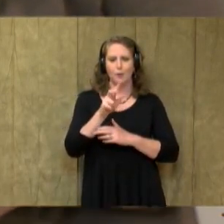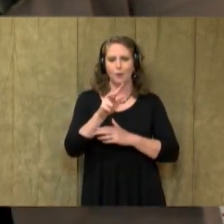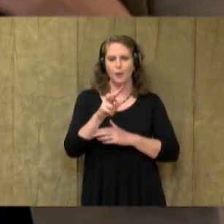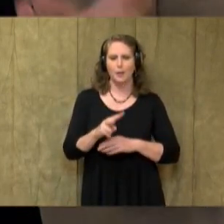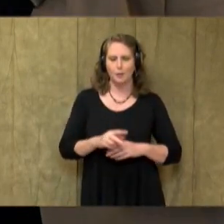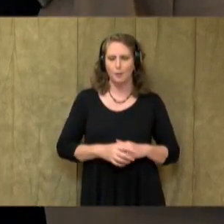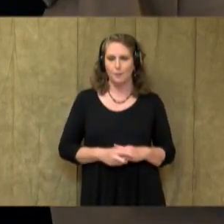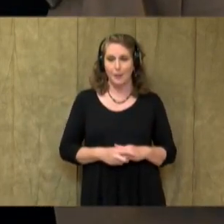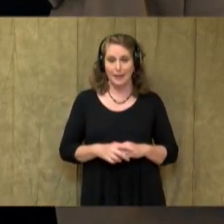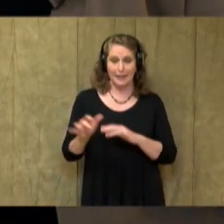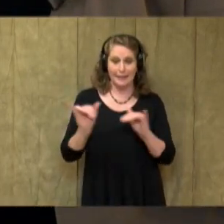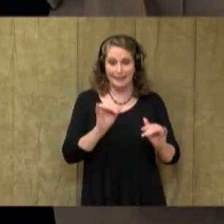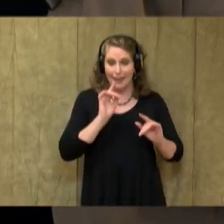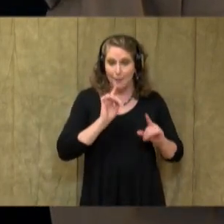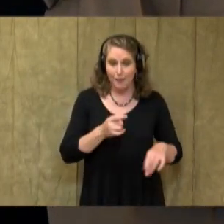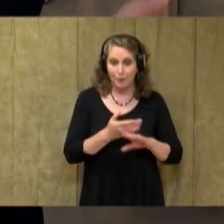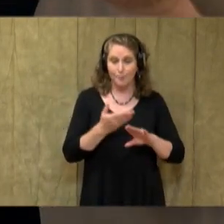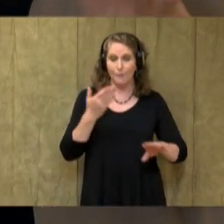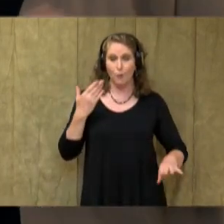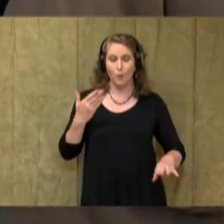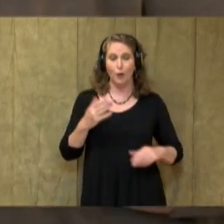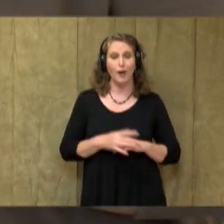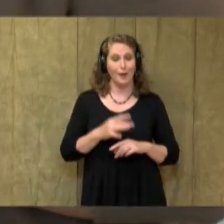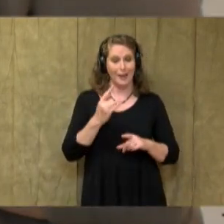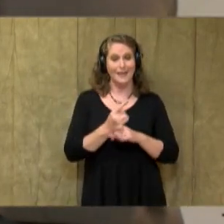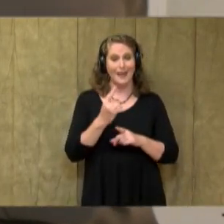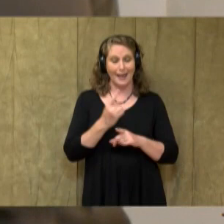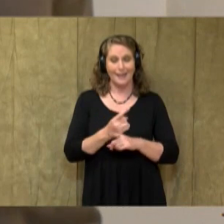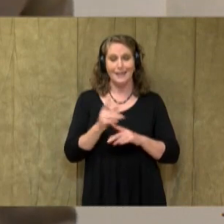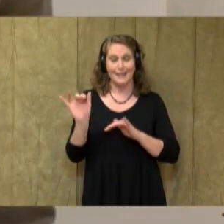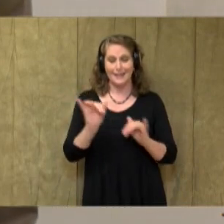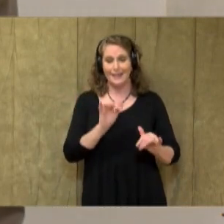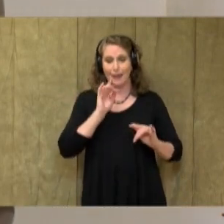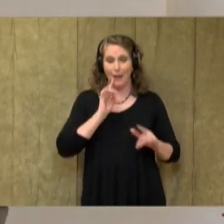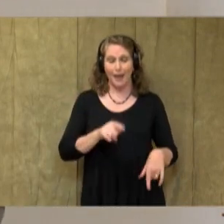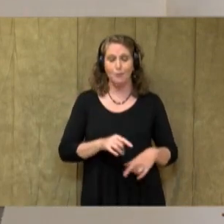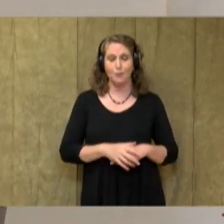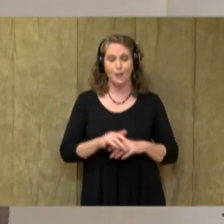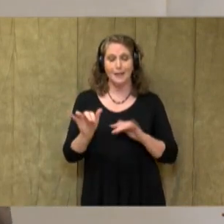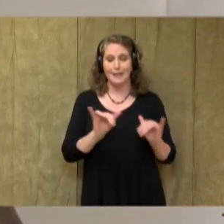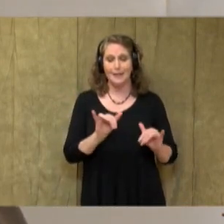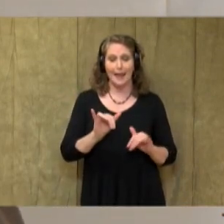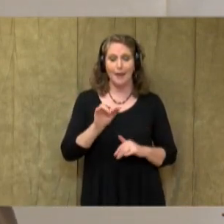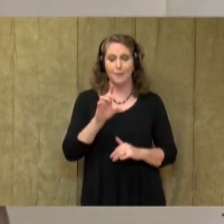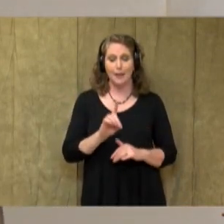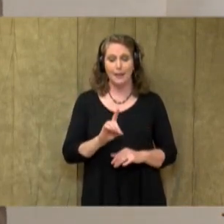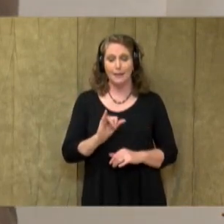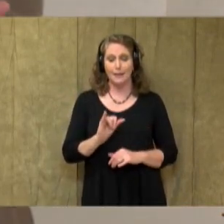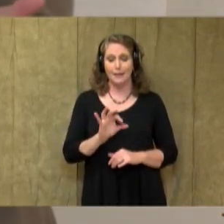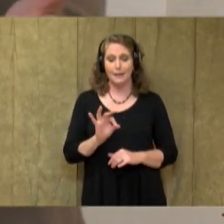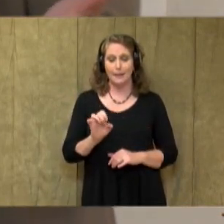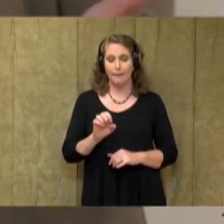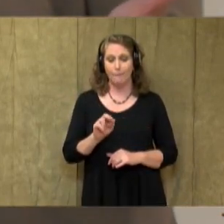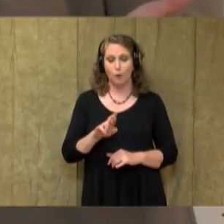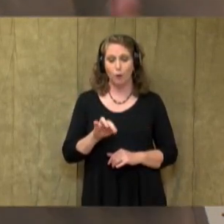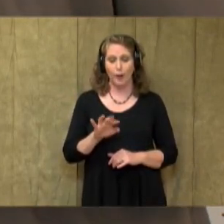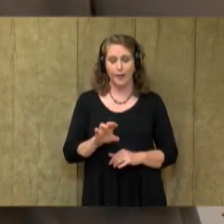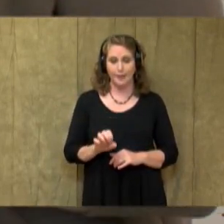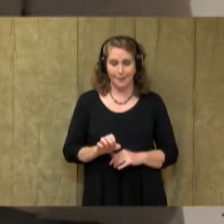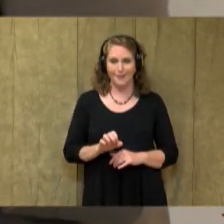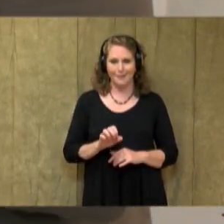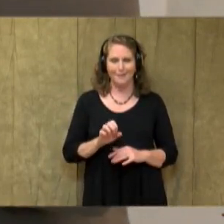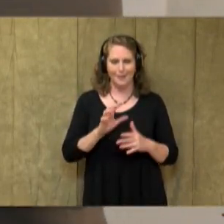232. Is that the same answer? It is. It's the same difference. So I can do the base 10